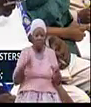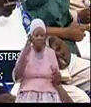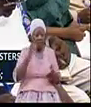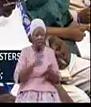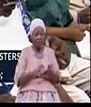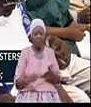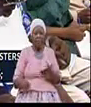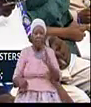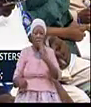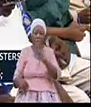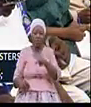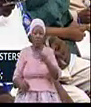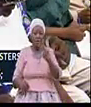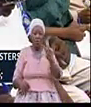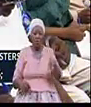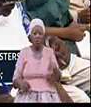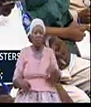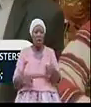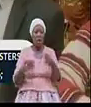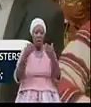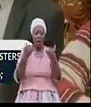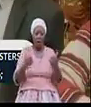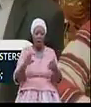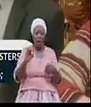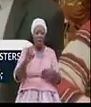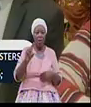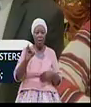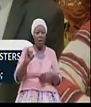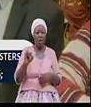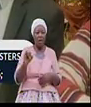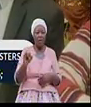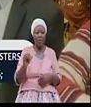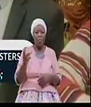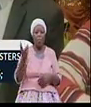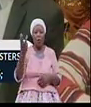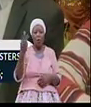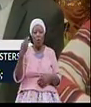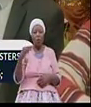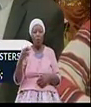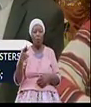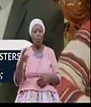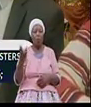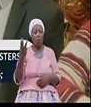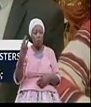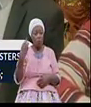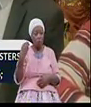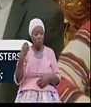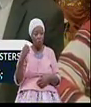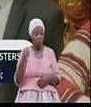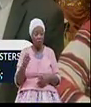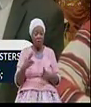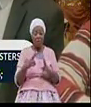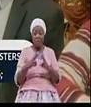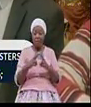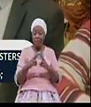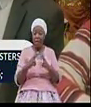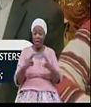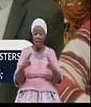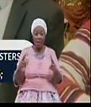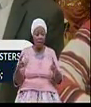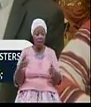In verse 22, now Eli was very old.